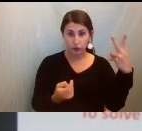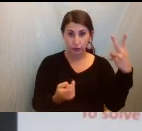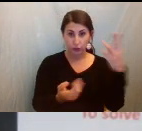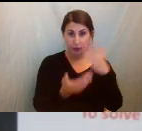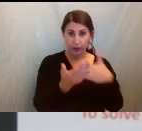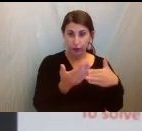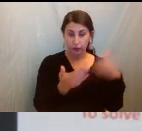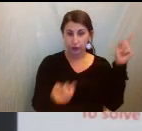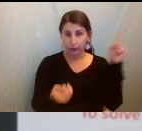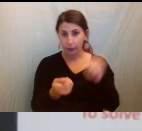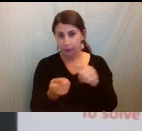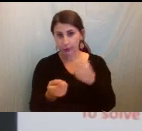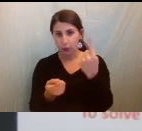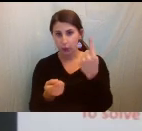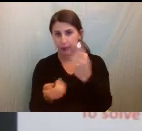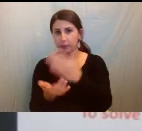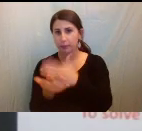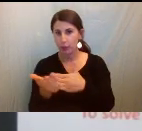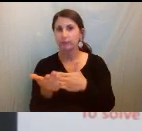1 step.